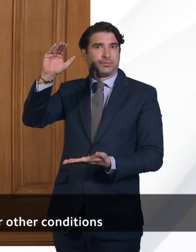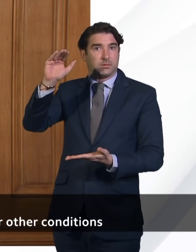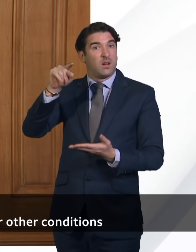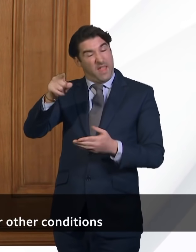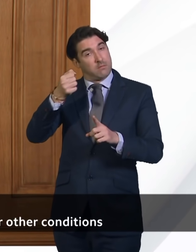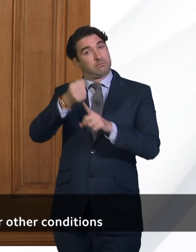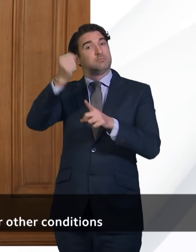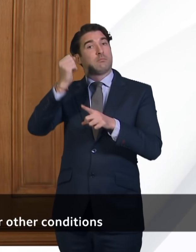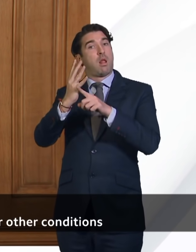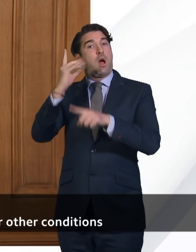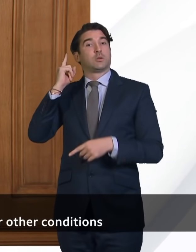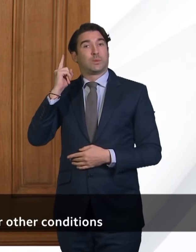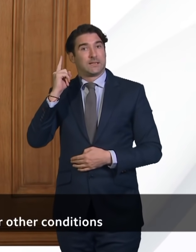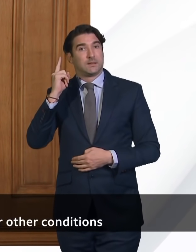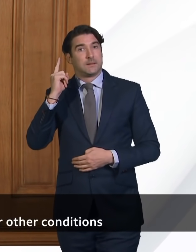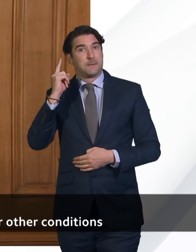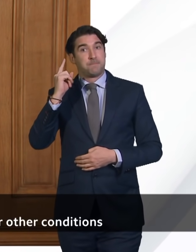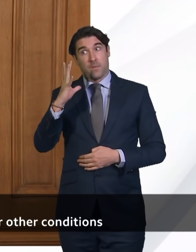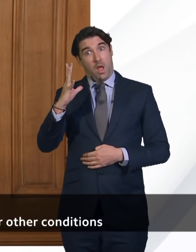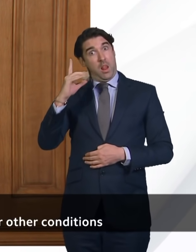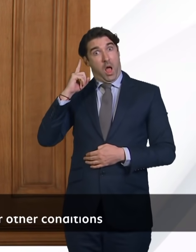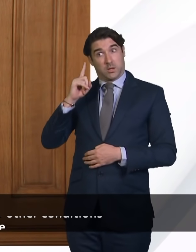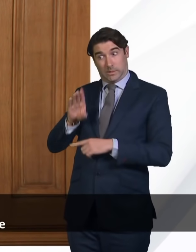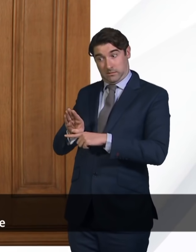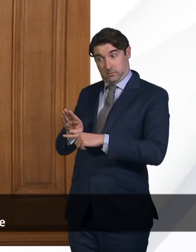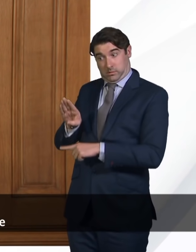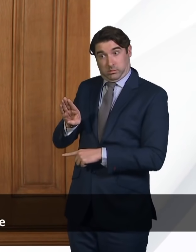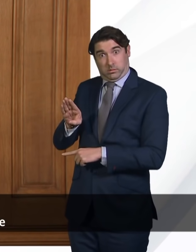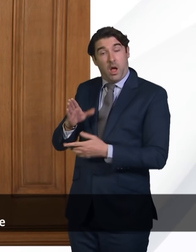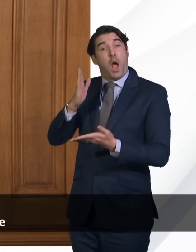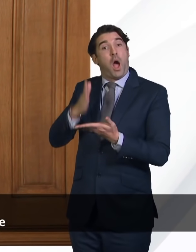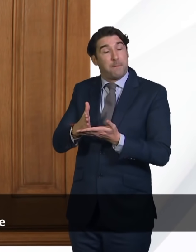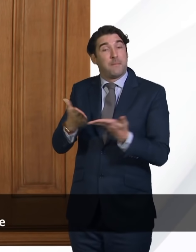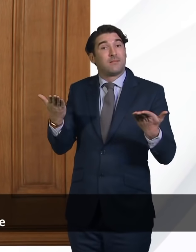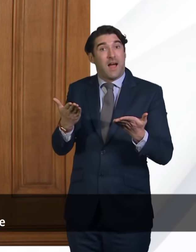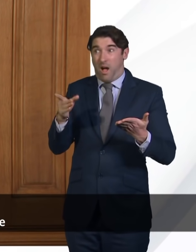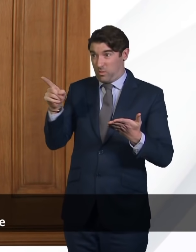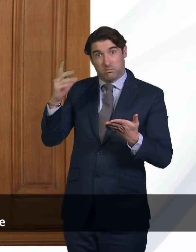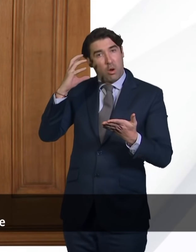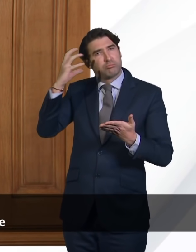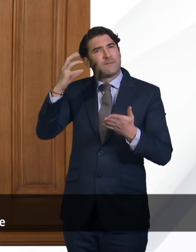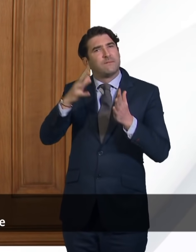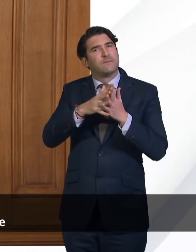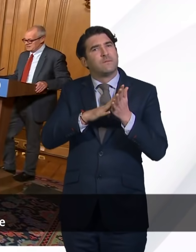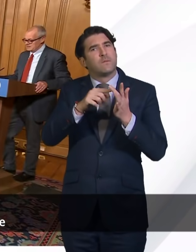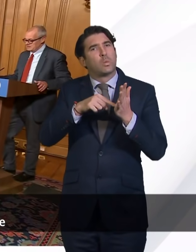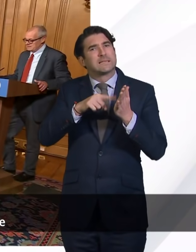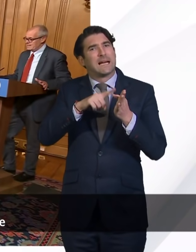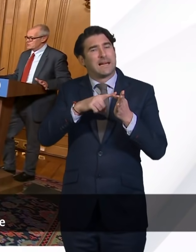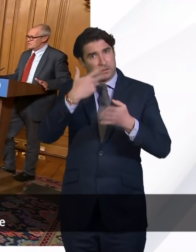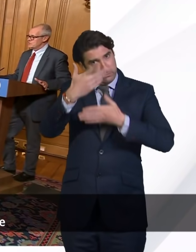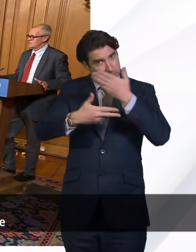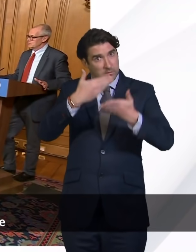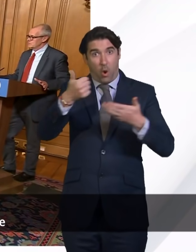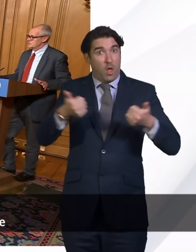that presentation, and you could already begin to see increases in hospitalisations, which, as Chris has shown, have increased further since.